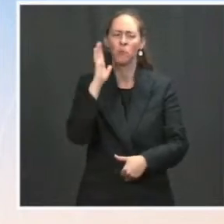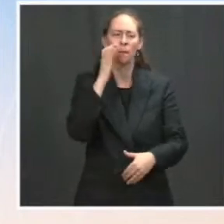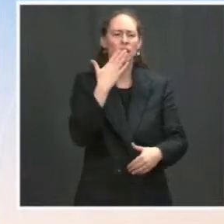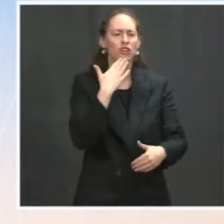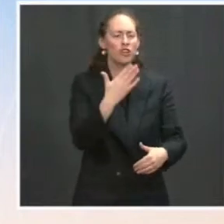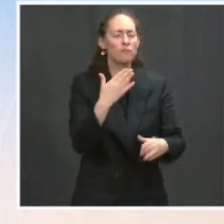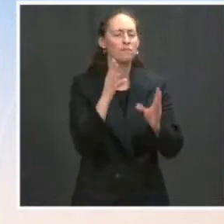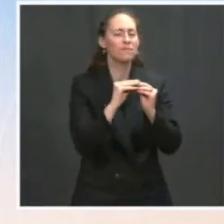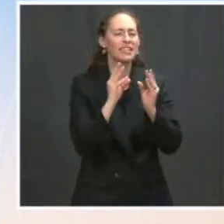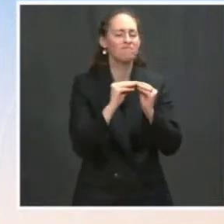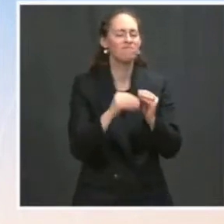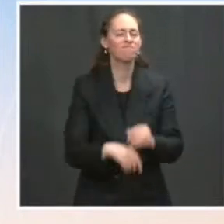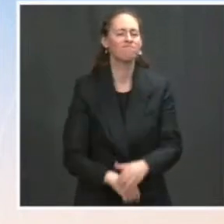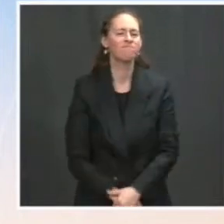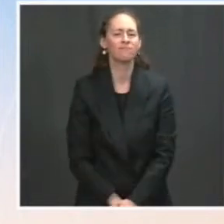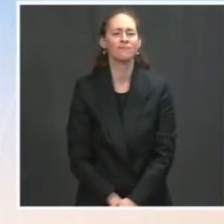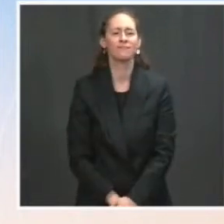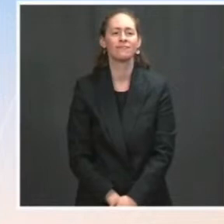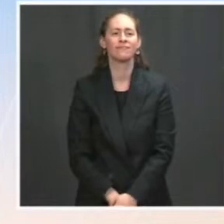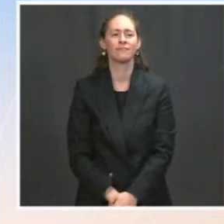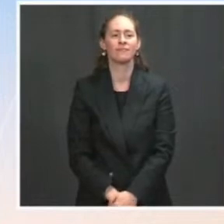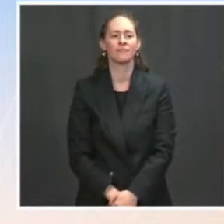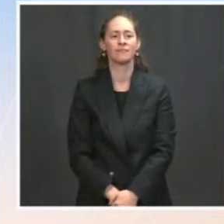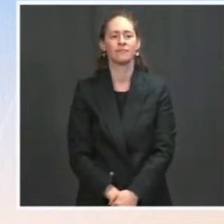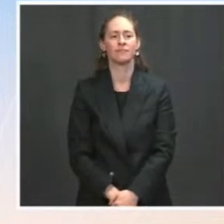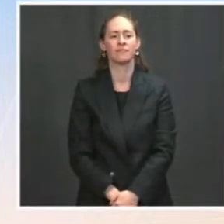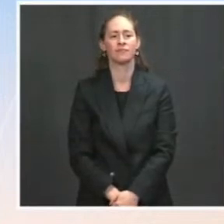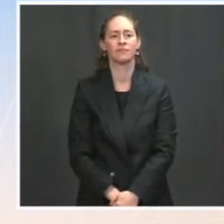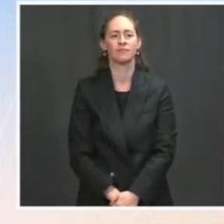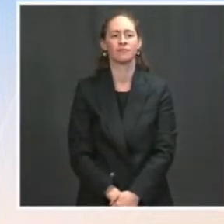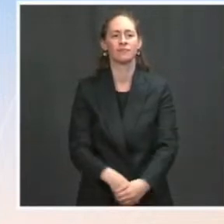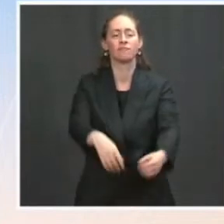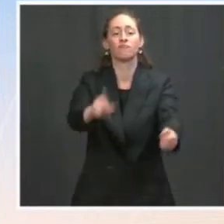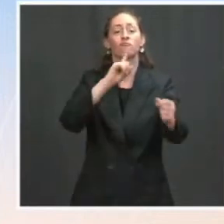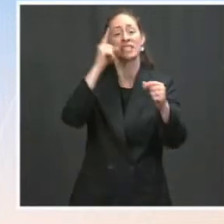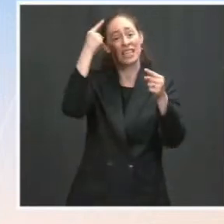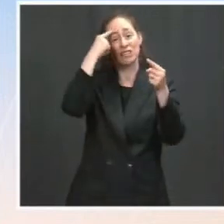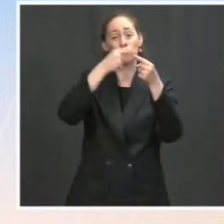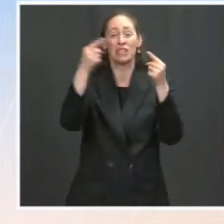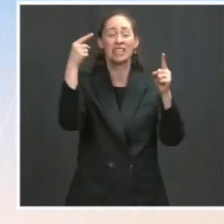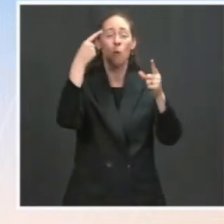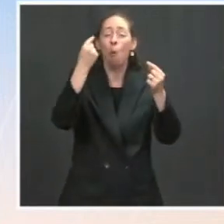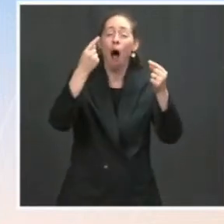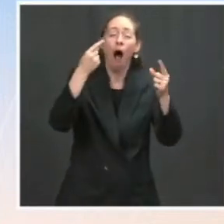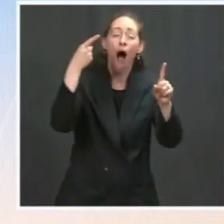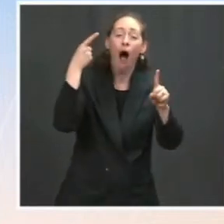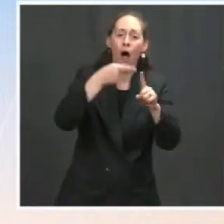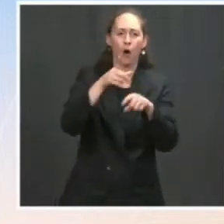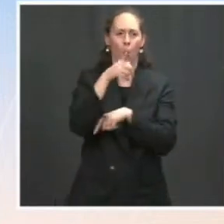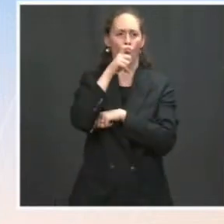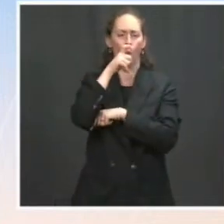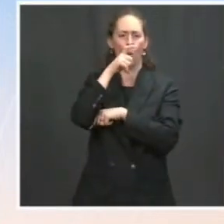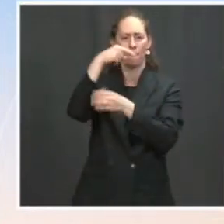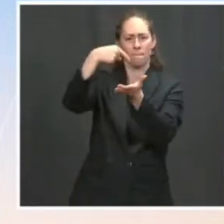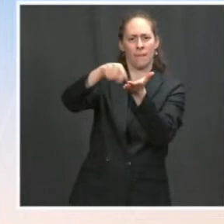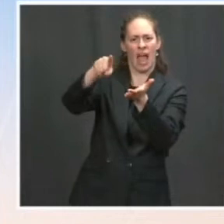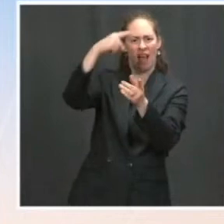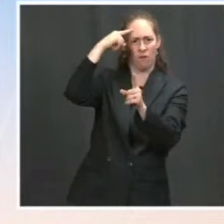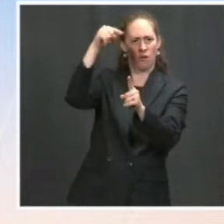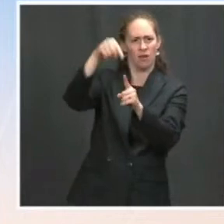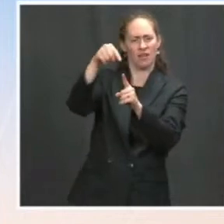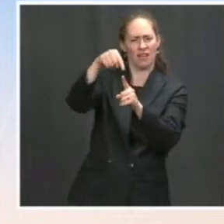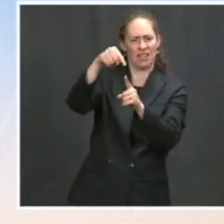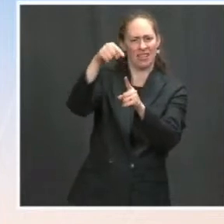the disagreement is really about the pay-fors. There is agreement about the need to modernize our infrastructure, about the need to do more